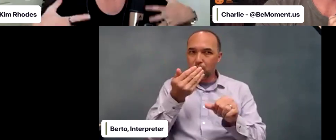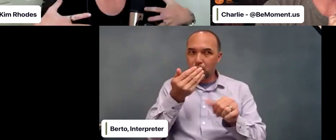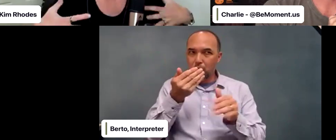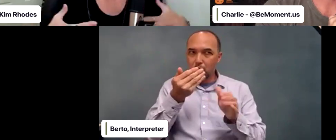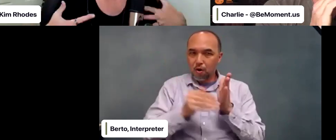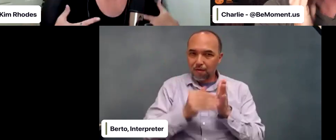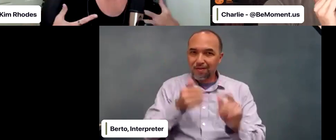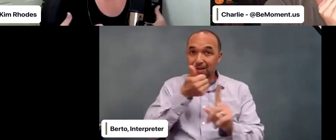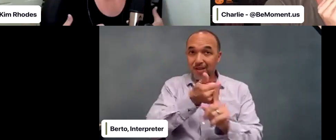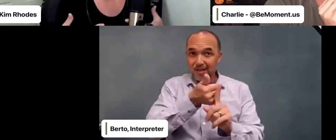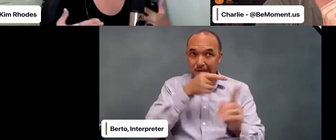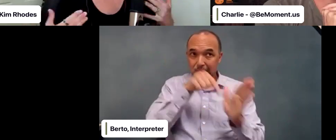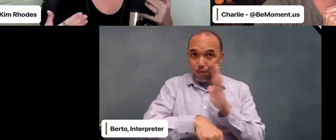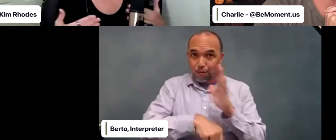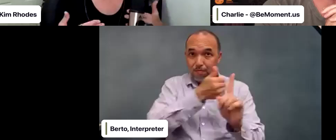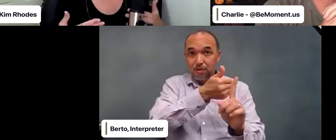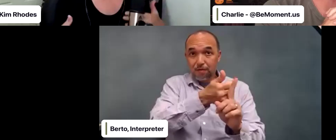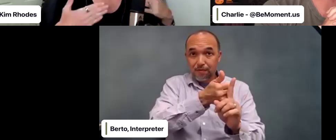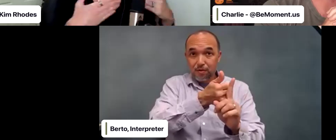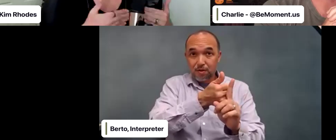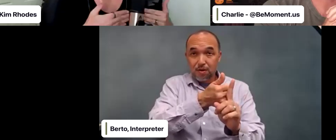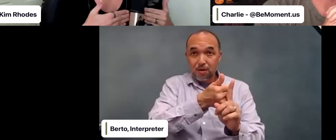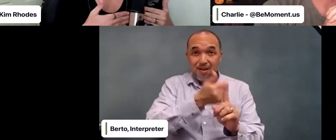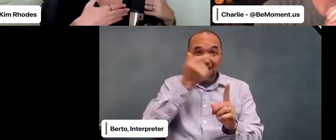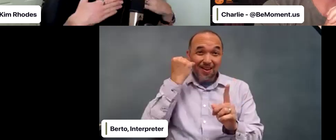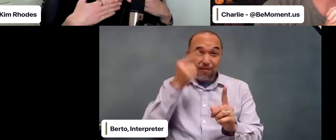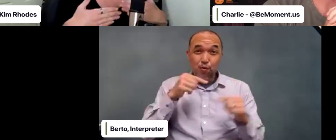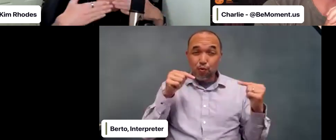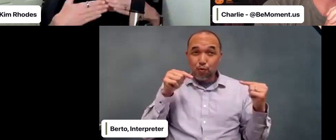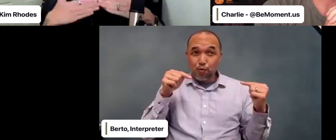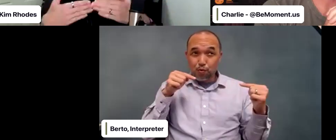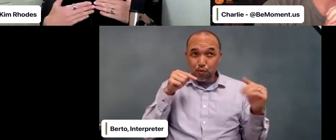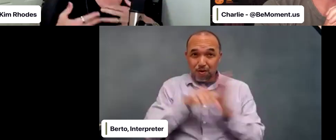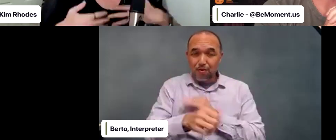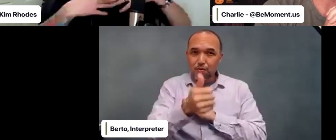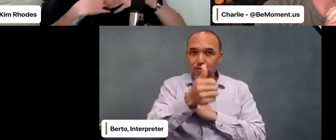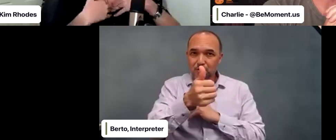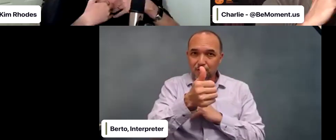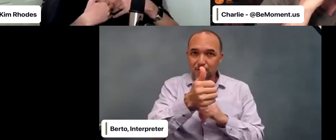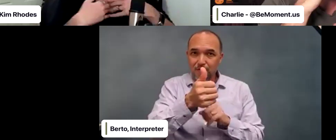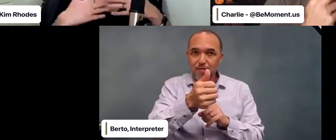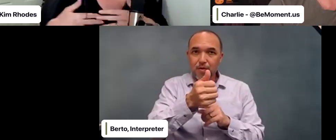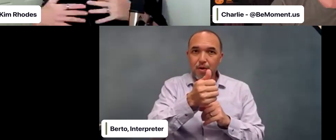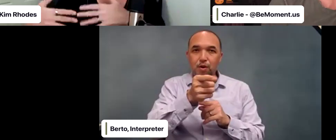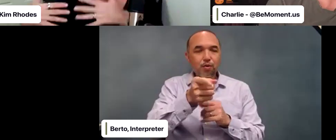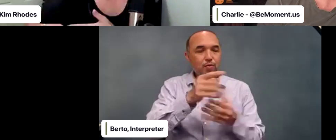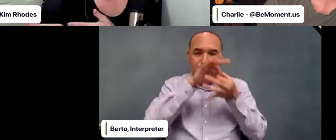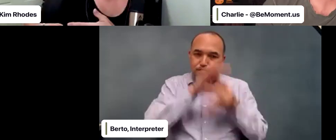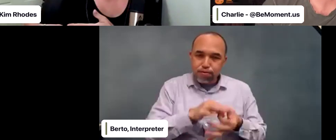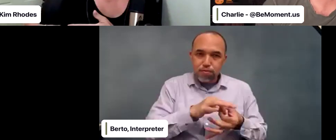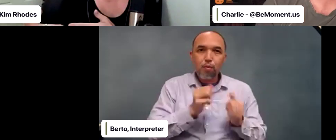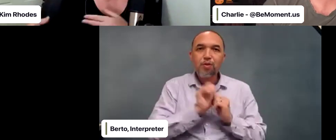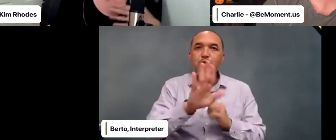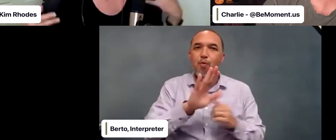completely identified with your pain, so much so that your pain is more valid of an identity than